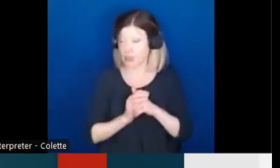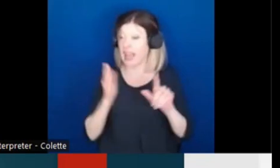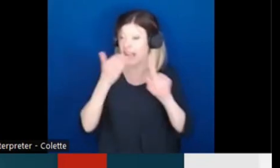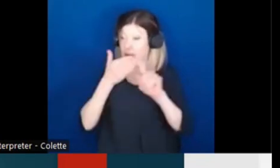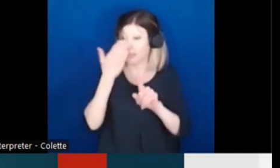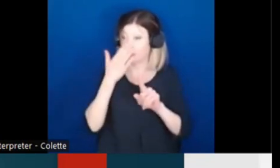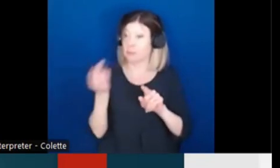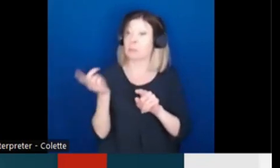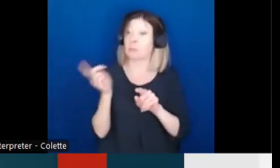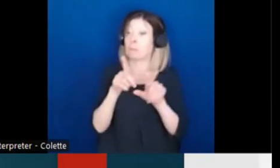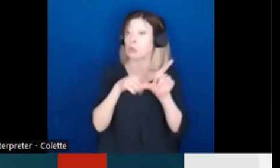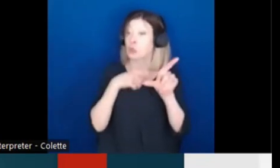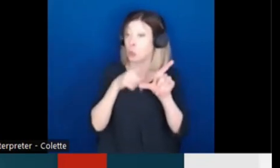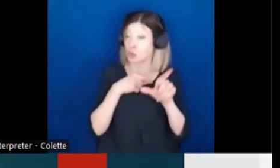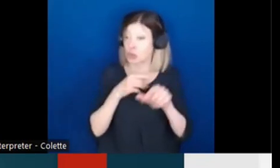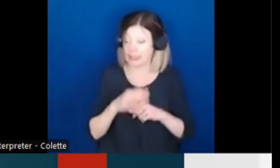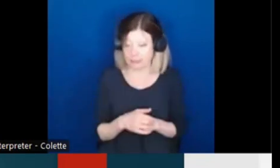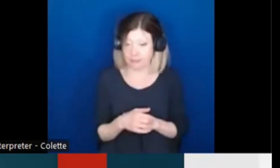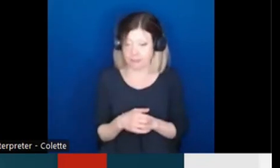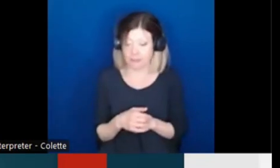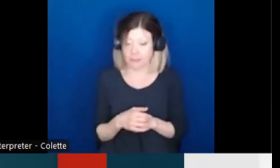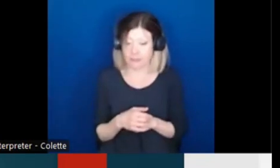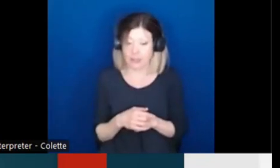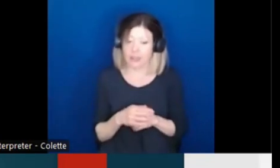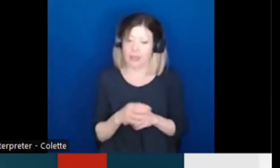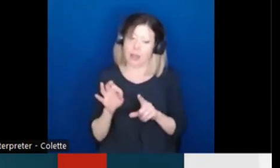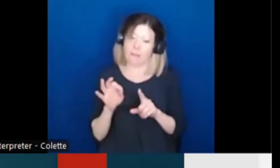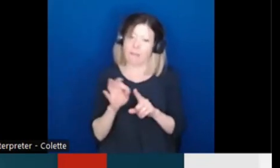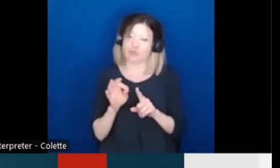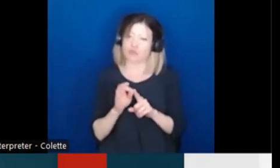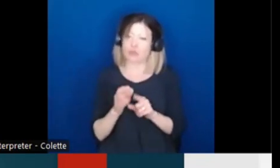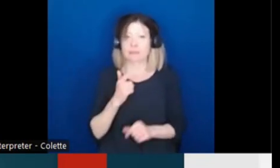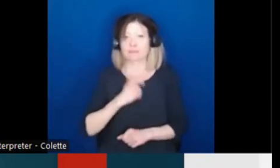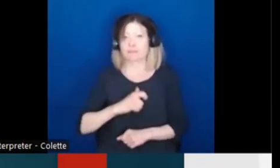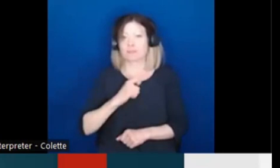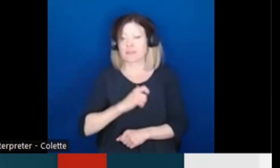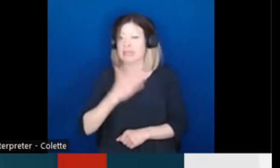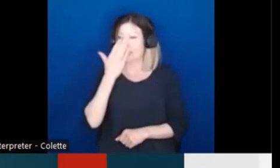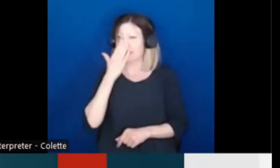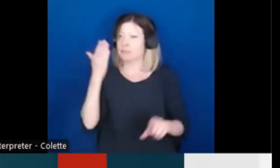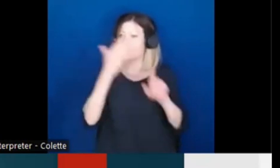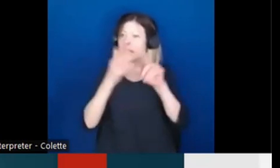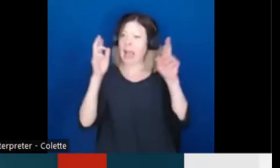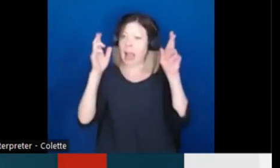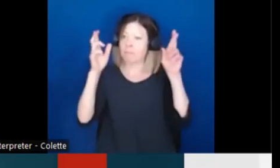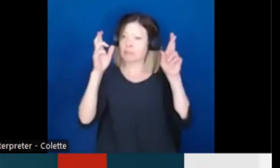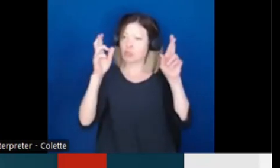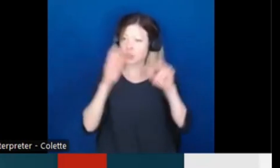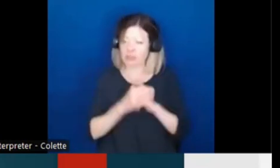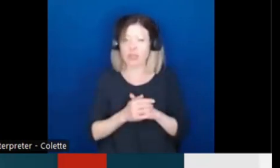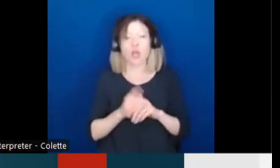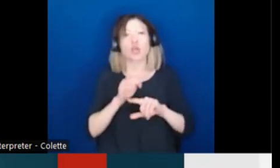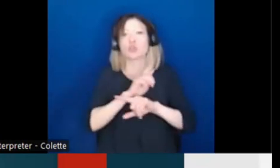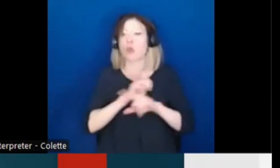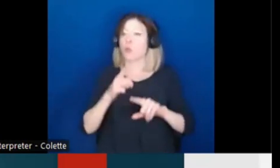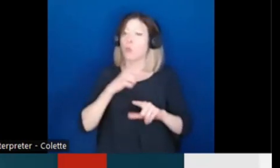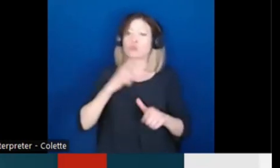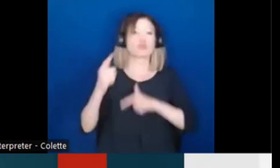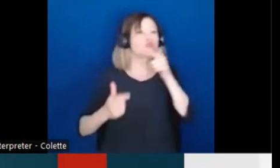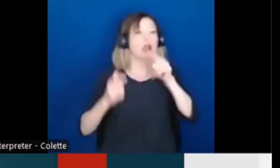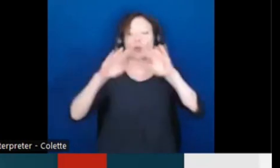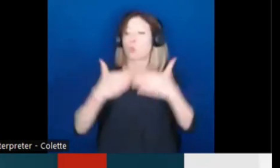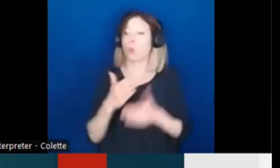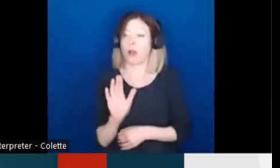So he seemed to be somebody who was really quite ambitious, not so much in a worldly way, but he wanted to get experience, he wanted to